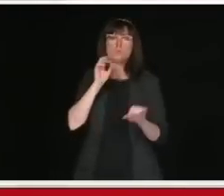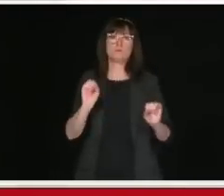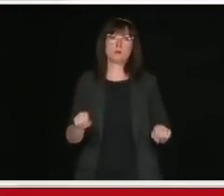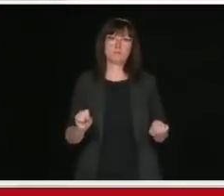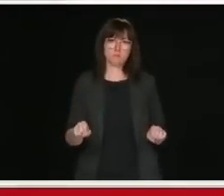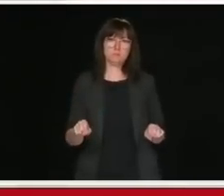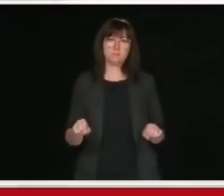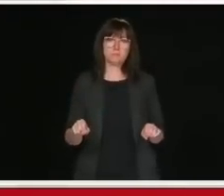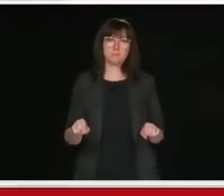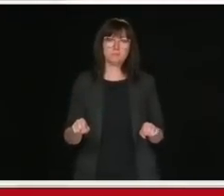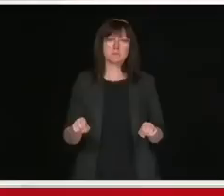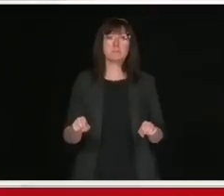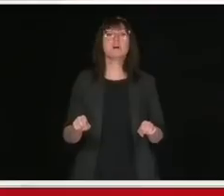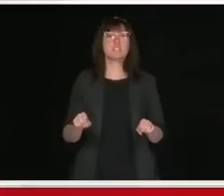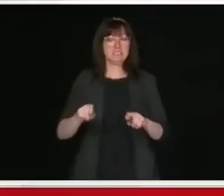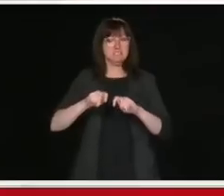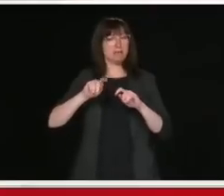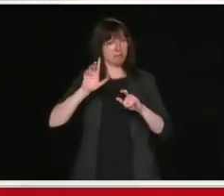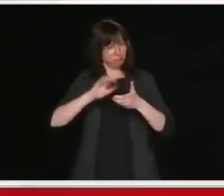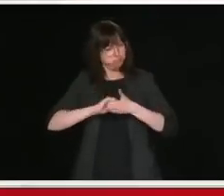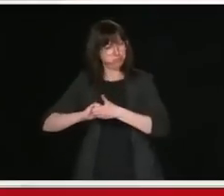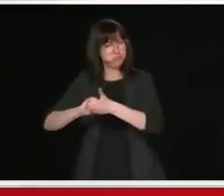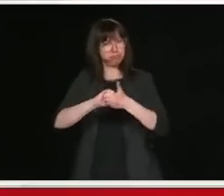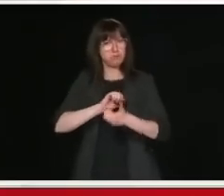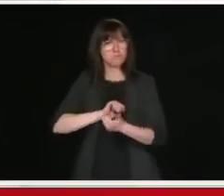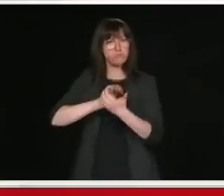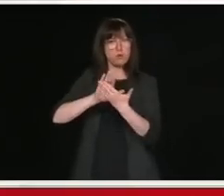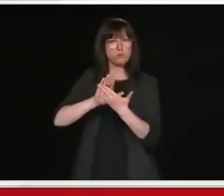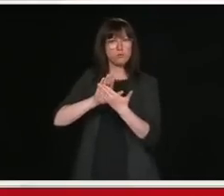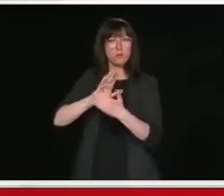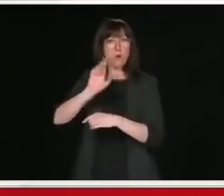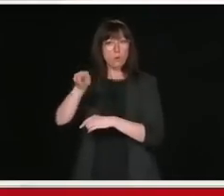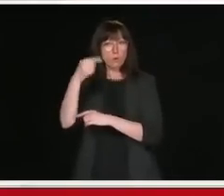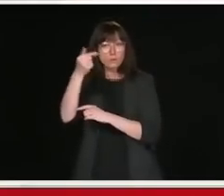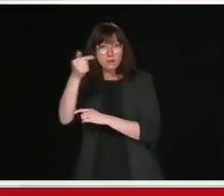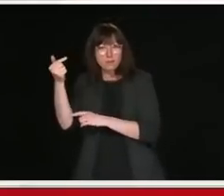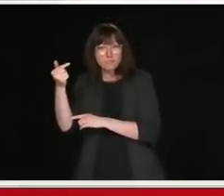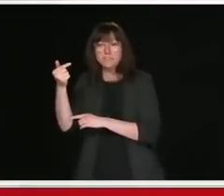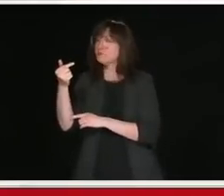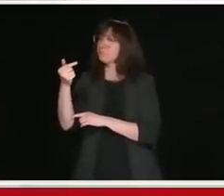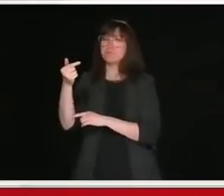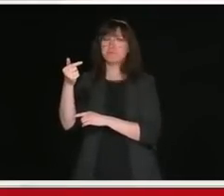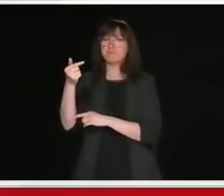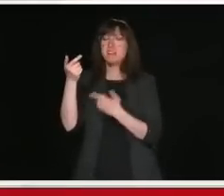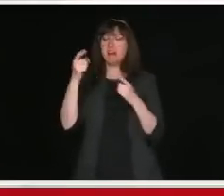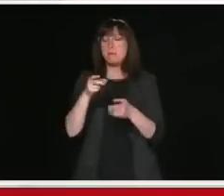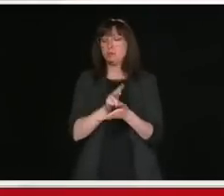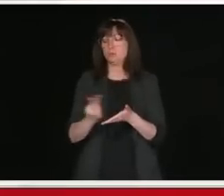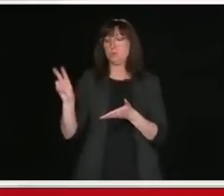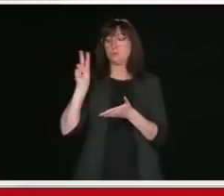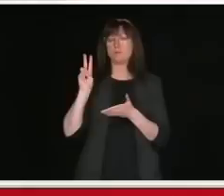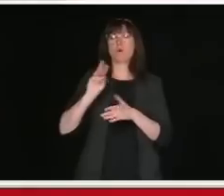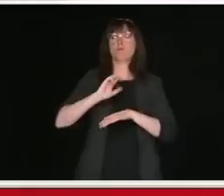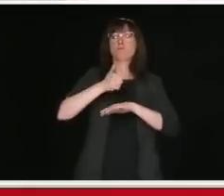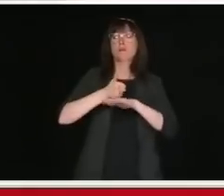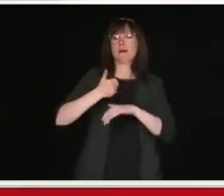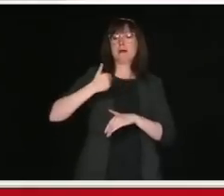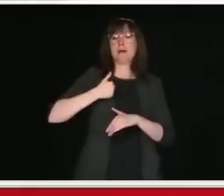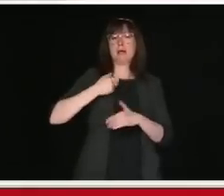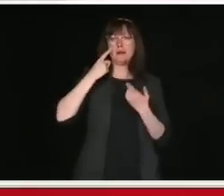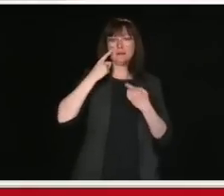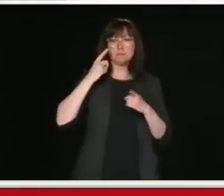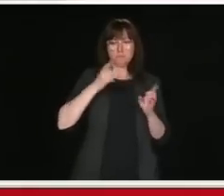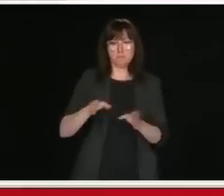effort goes beyond government. About 2 weeks ago, we launched Canada's plan to mobilize industry to fight